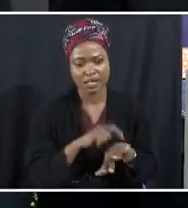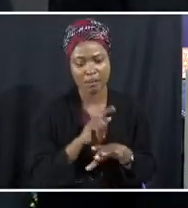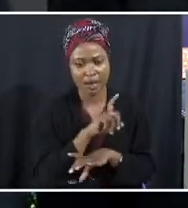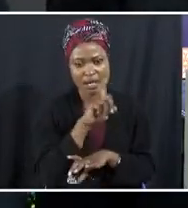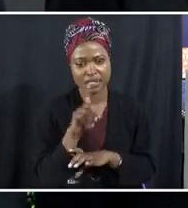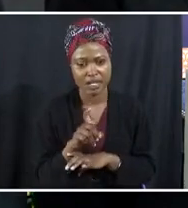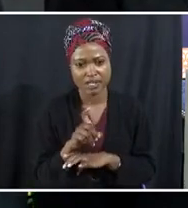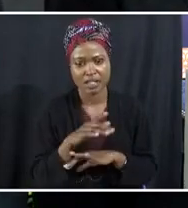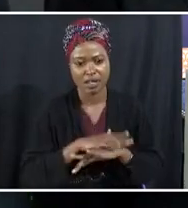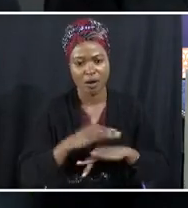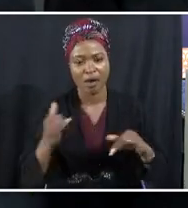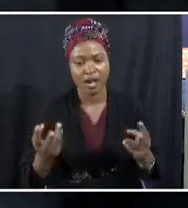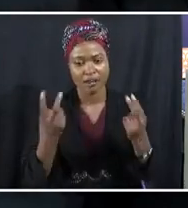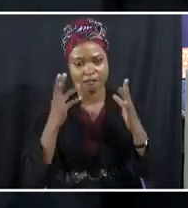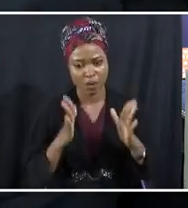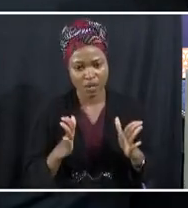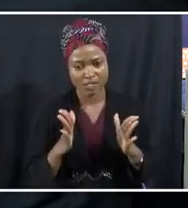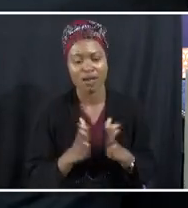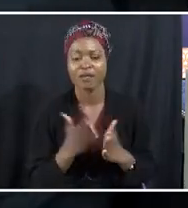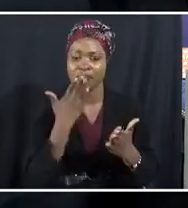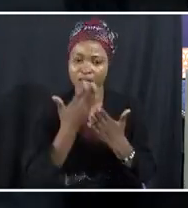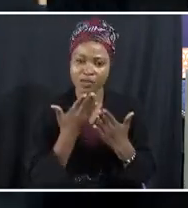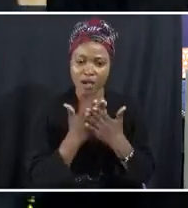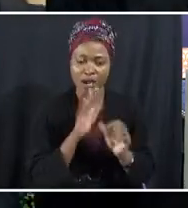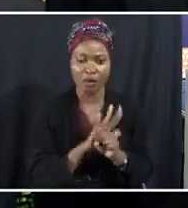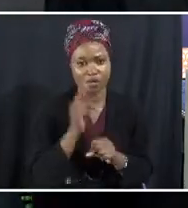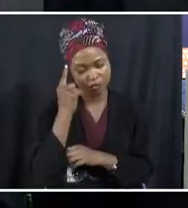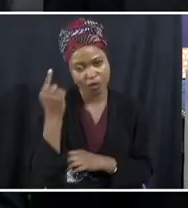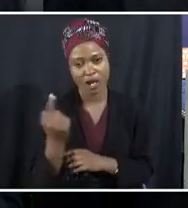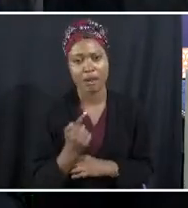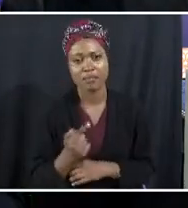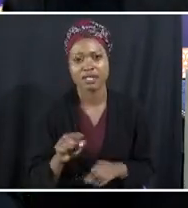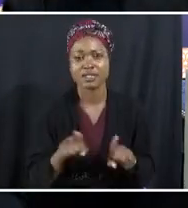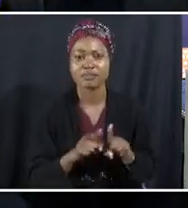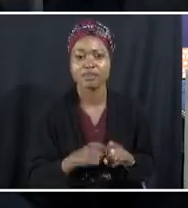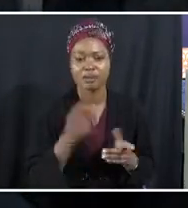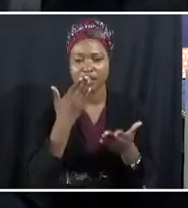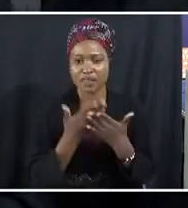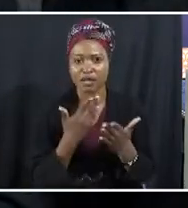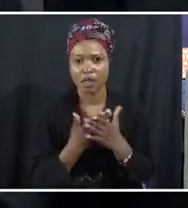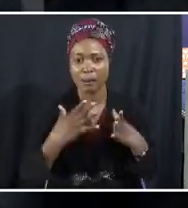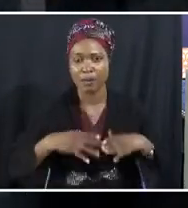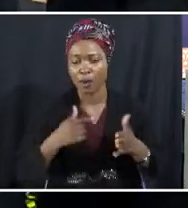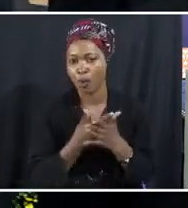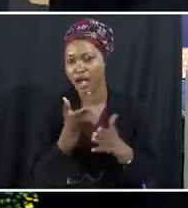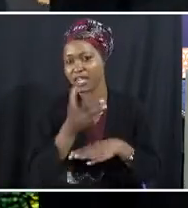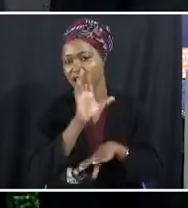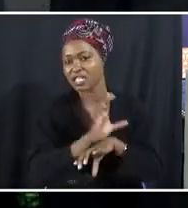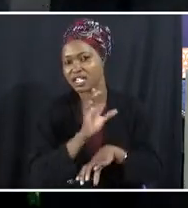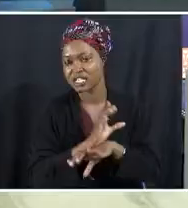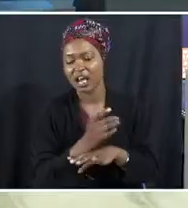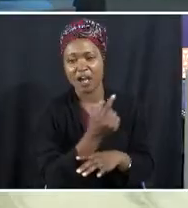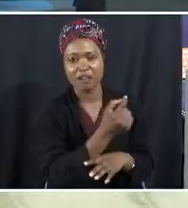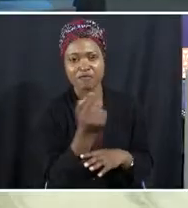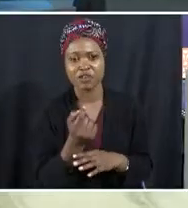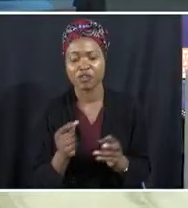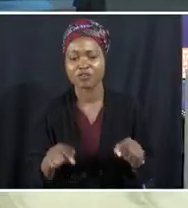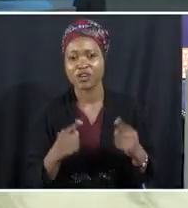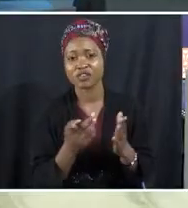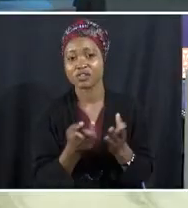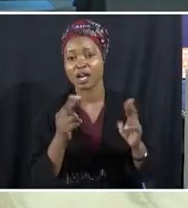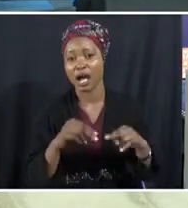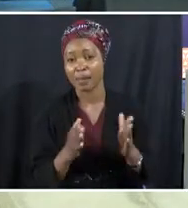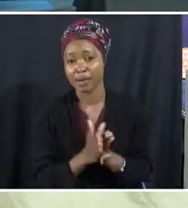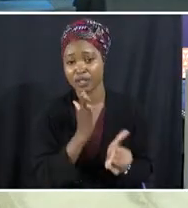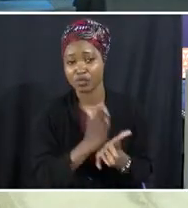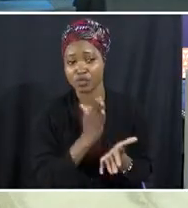online church. Thank you so much for tuning in. I want to appreciate those who have been in church physically. A few functions actually